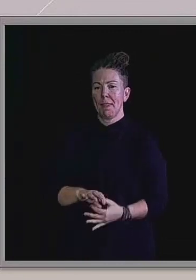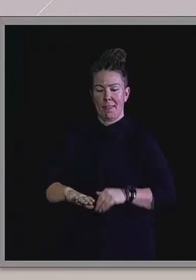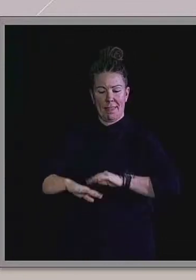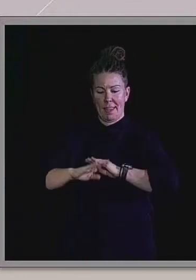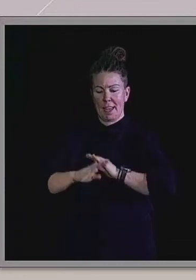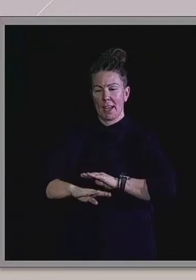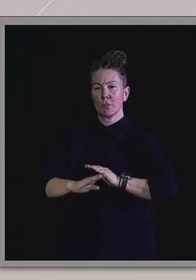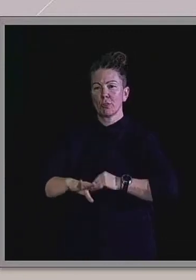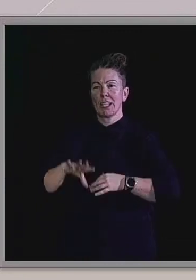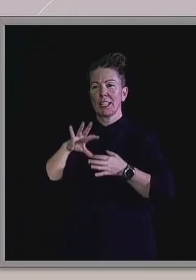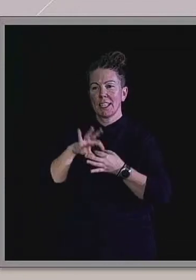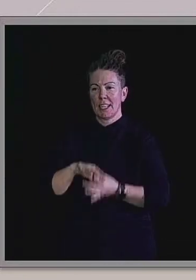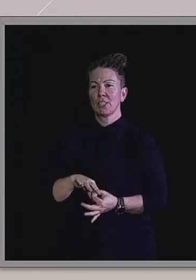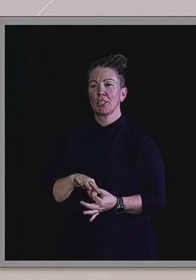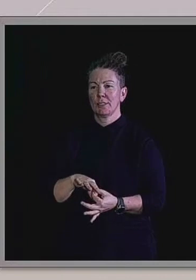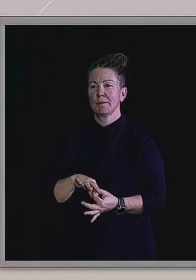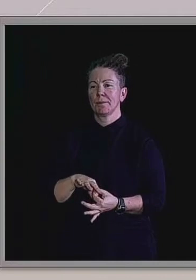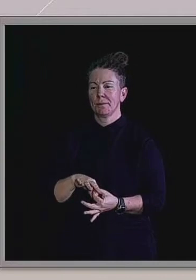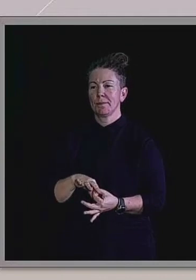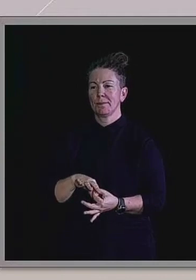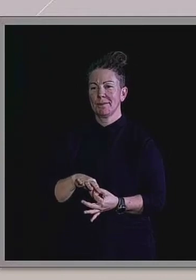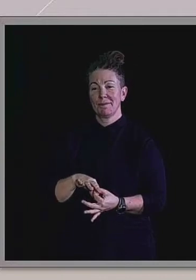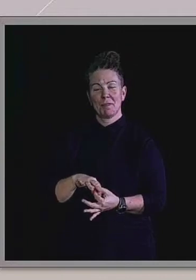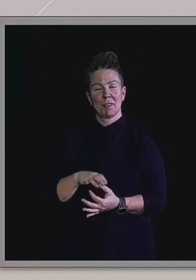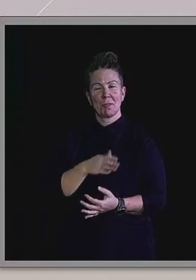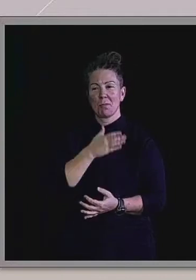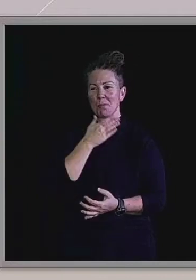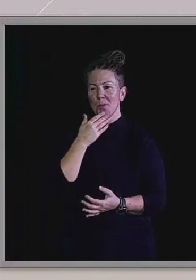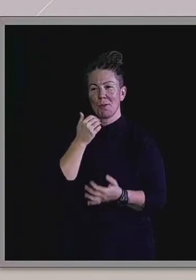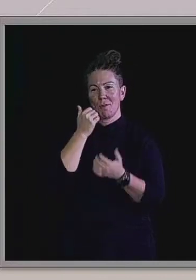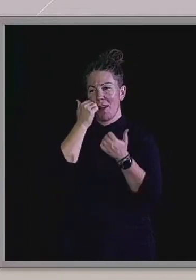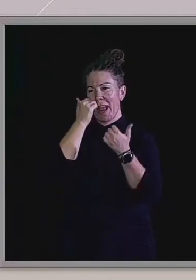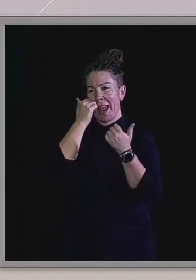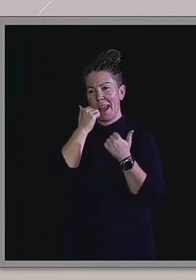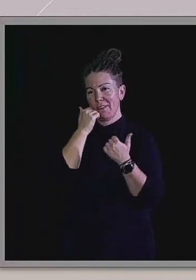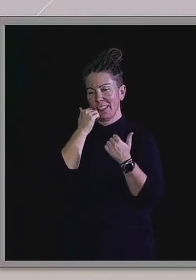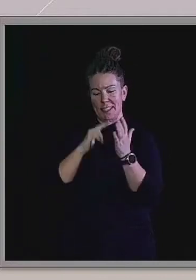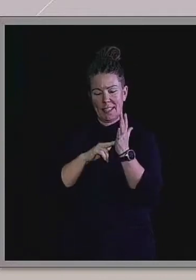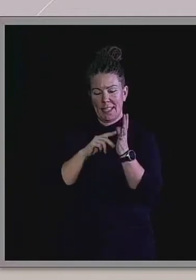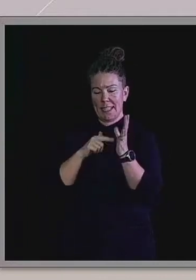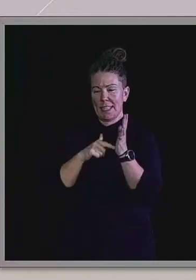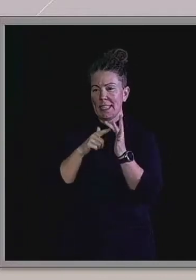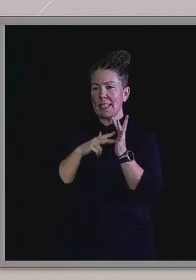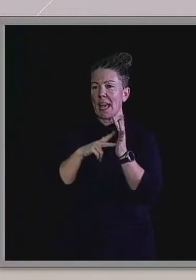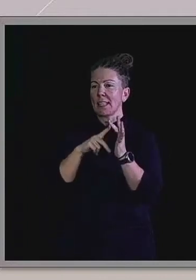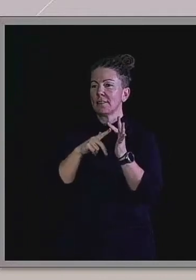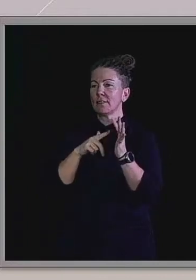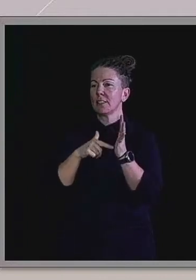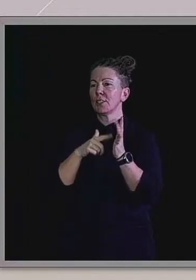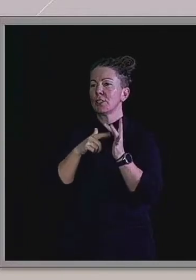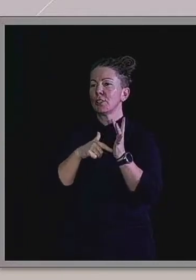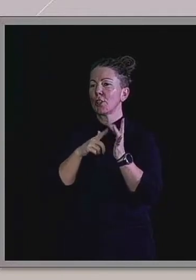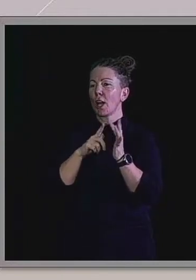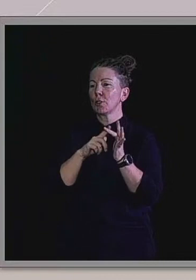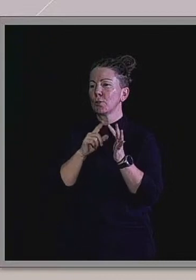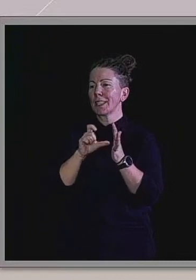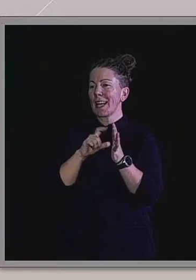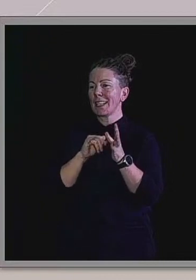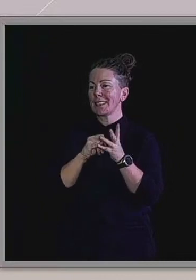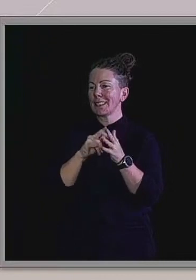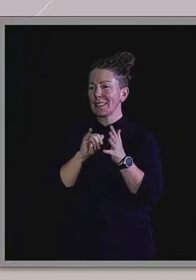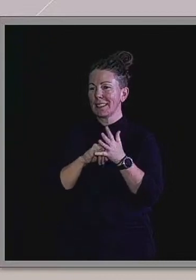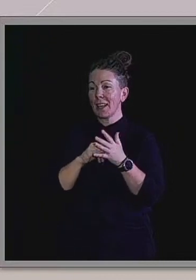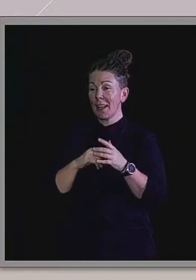some really beautiful evidence that was given in the native title cases. There's one that I actually quote like a